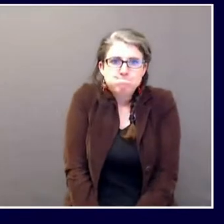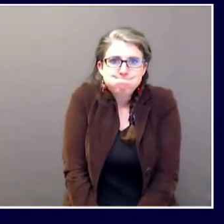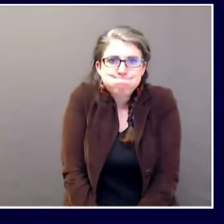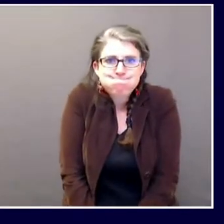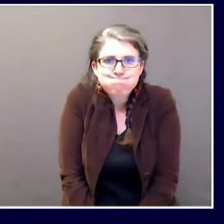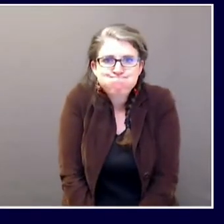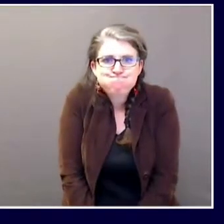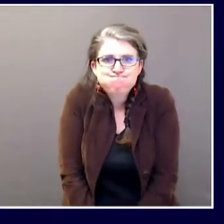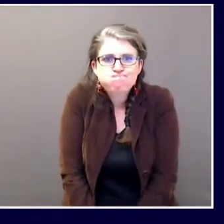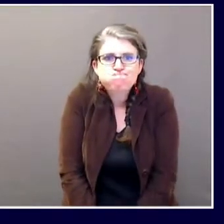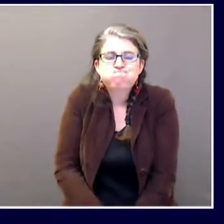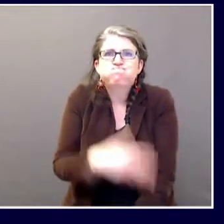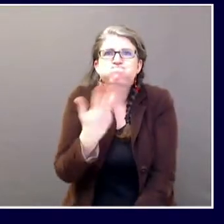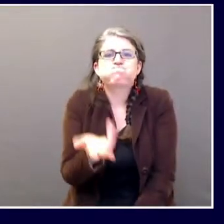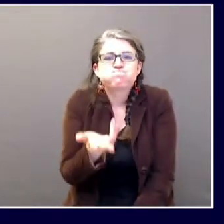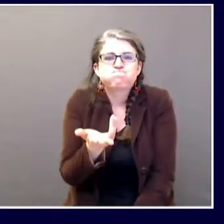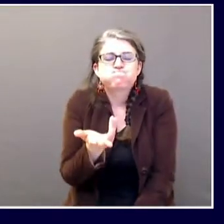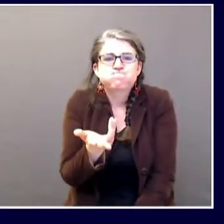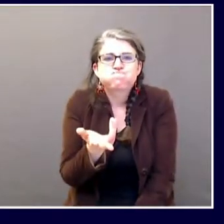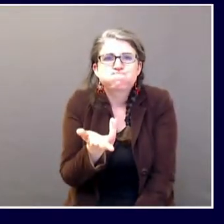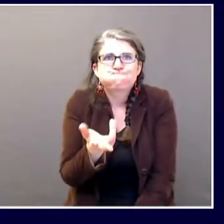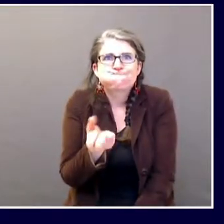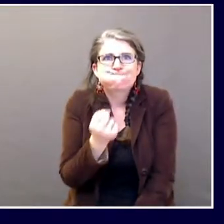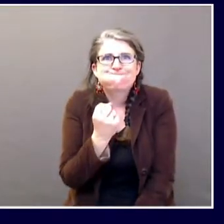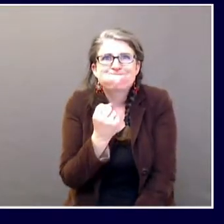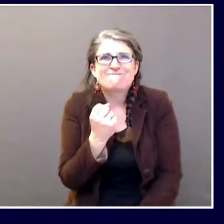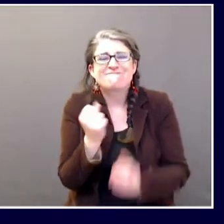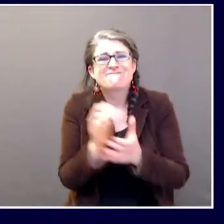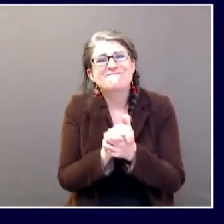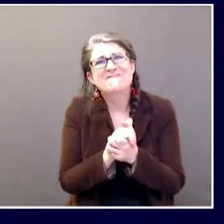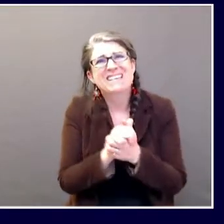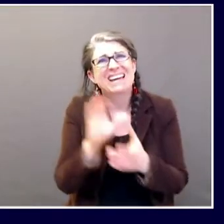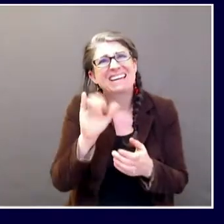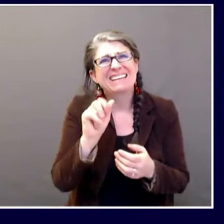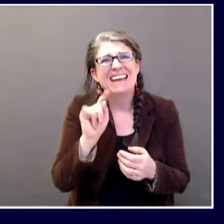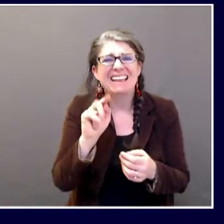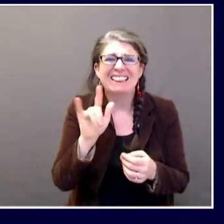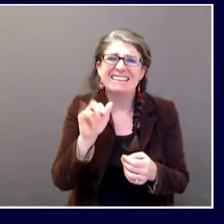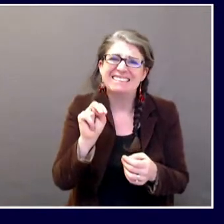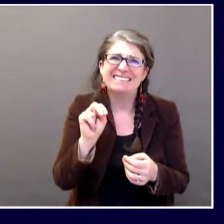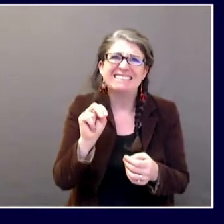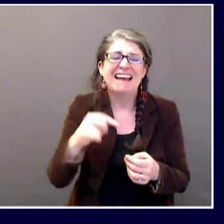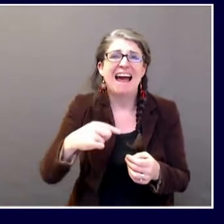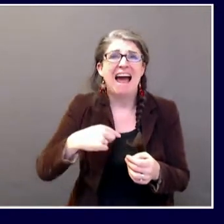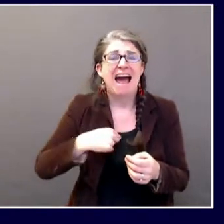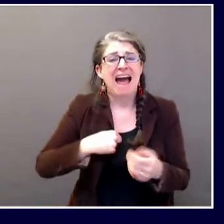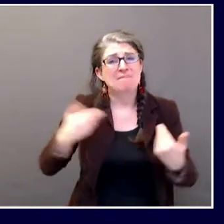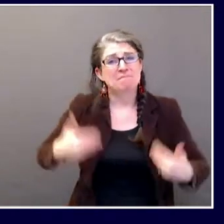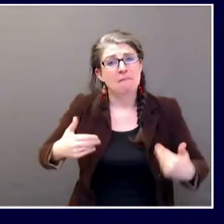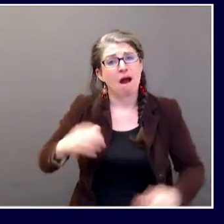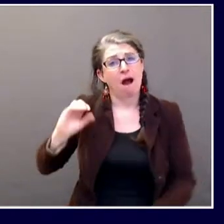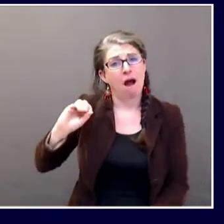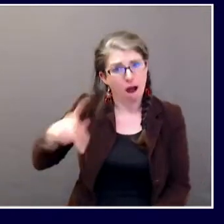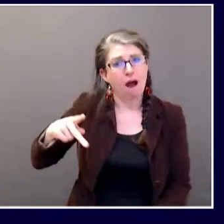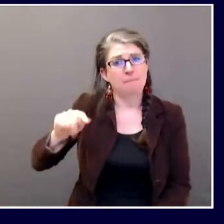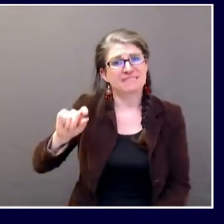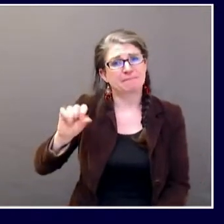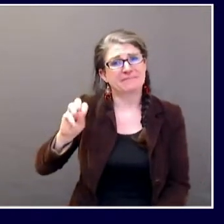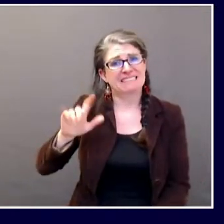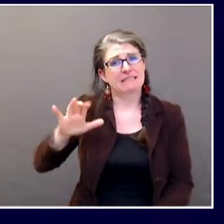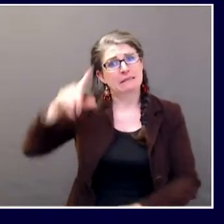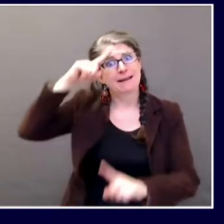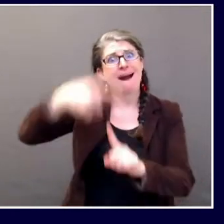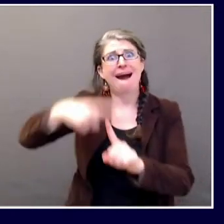Caitlin, I am at my core an optimist. I always try to look on the bright side of life.